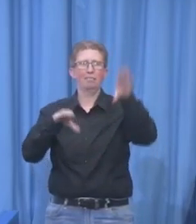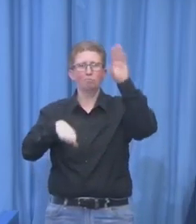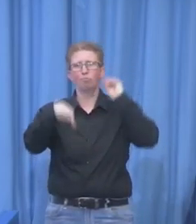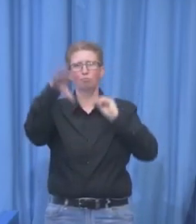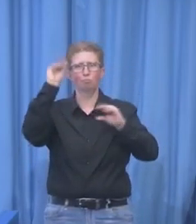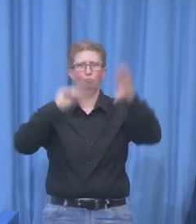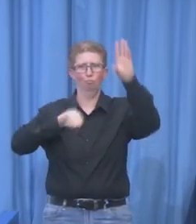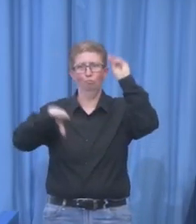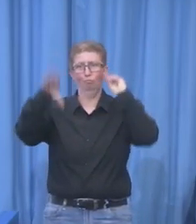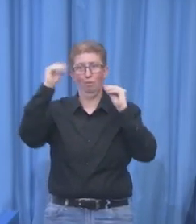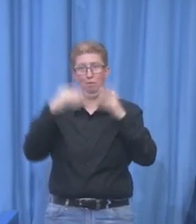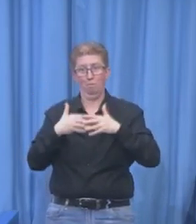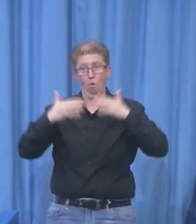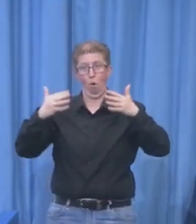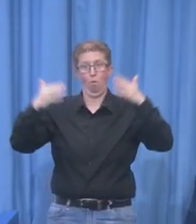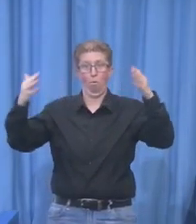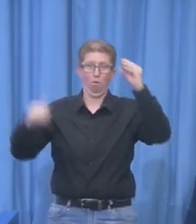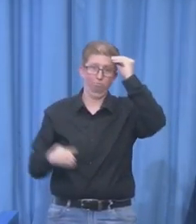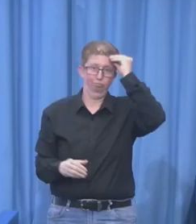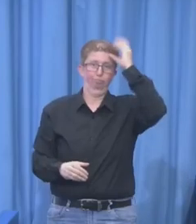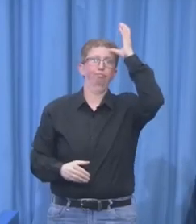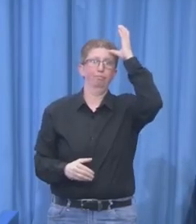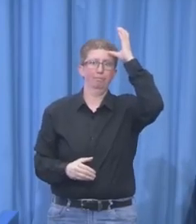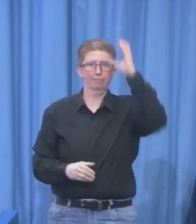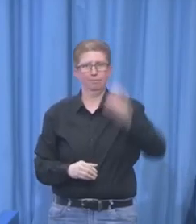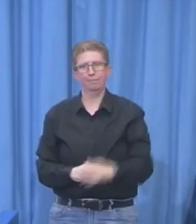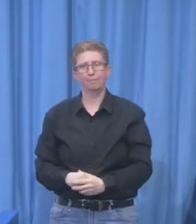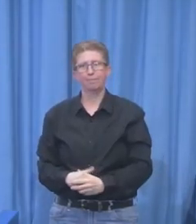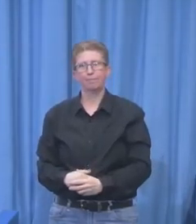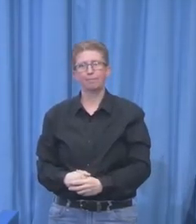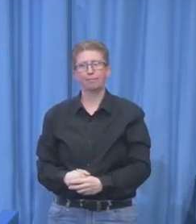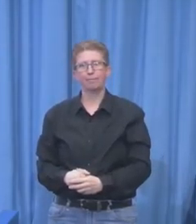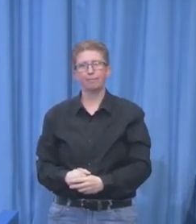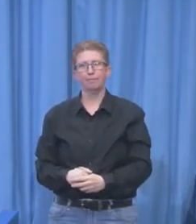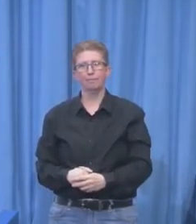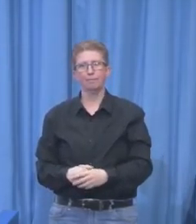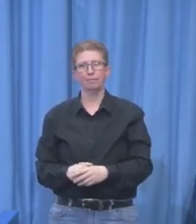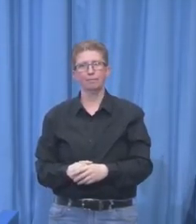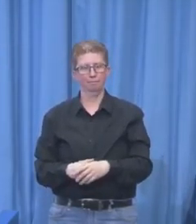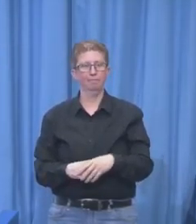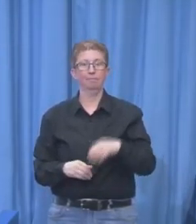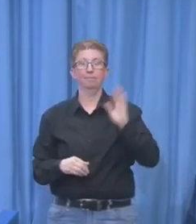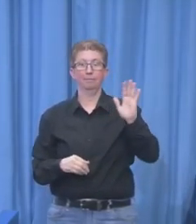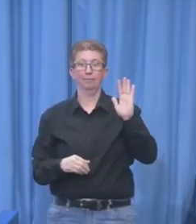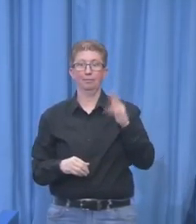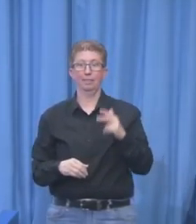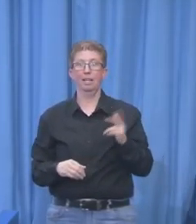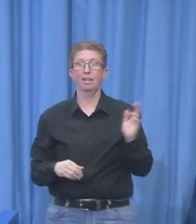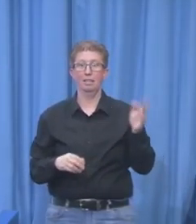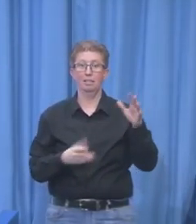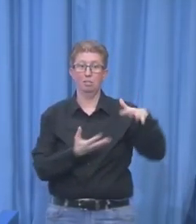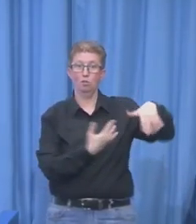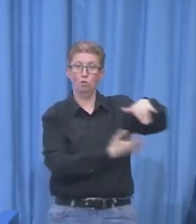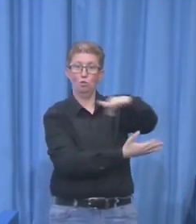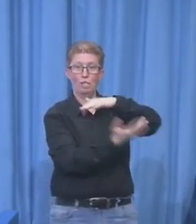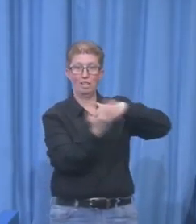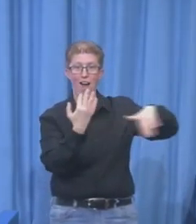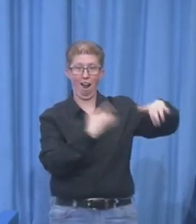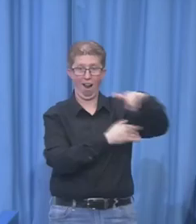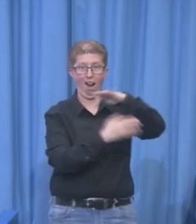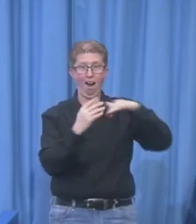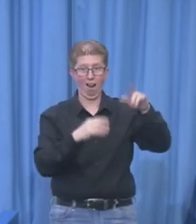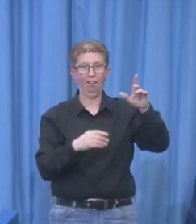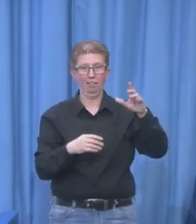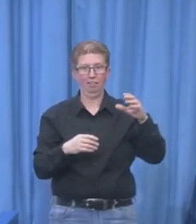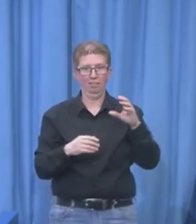very important, the soft skills and the experience that they go to work. They